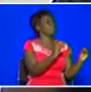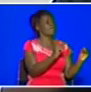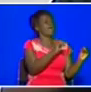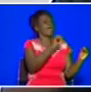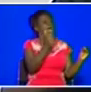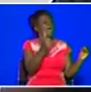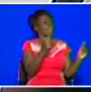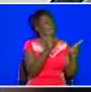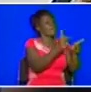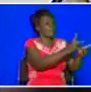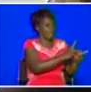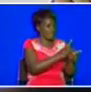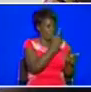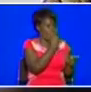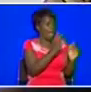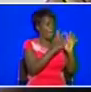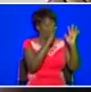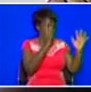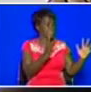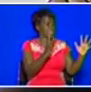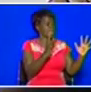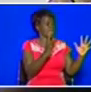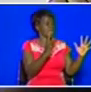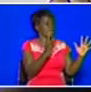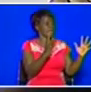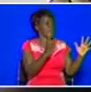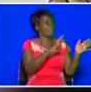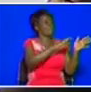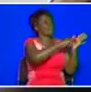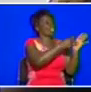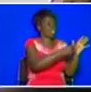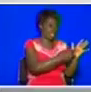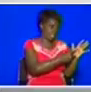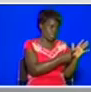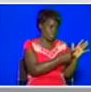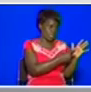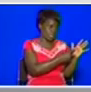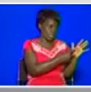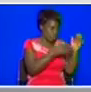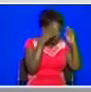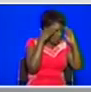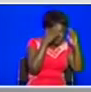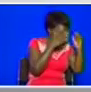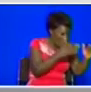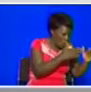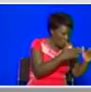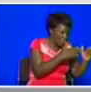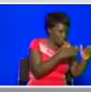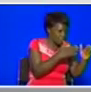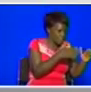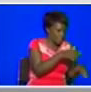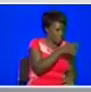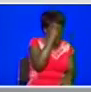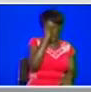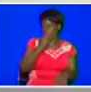we have been very careful to have only one big thing. Okay? So that's why we will dedicate all our efforts. And that's what I'm